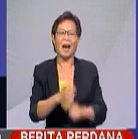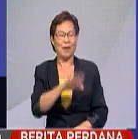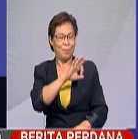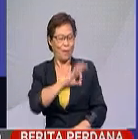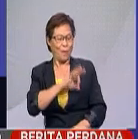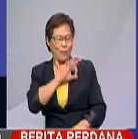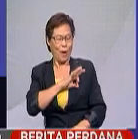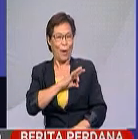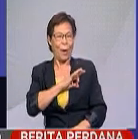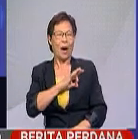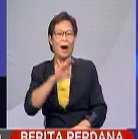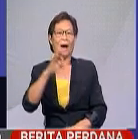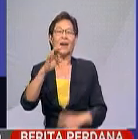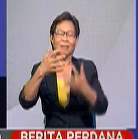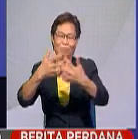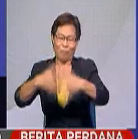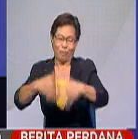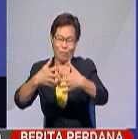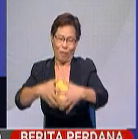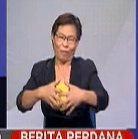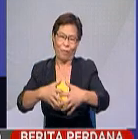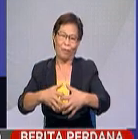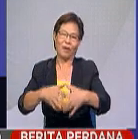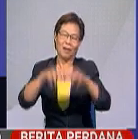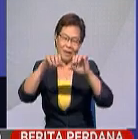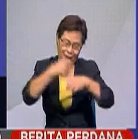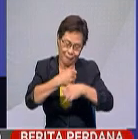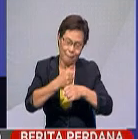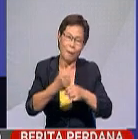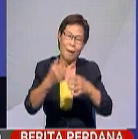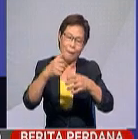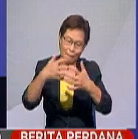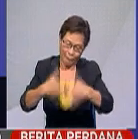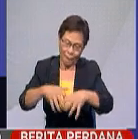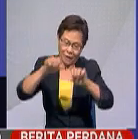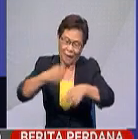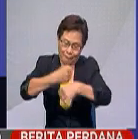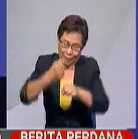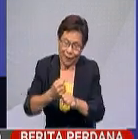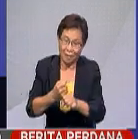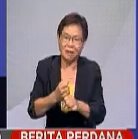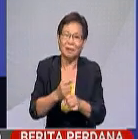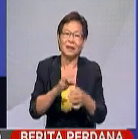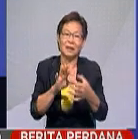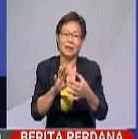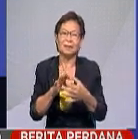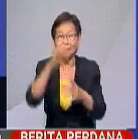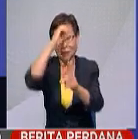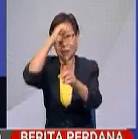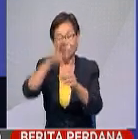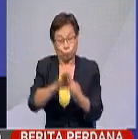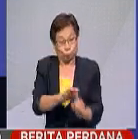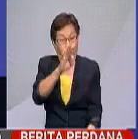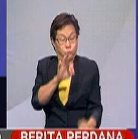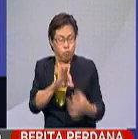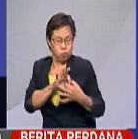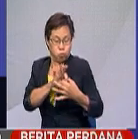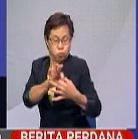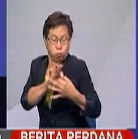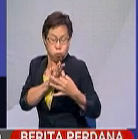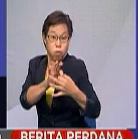that manufacturers can create. This spirit of collaboration also cuts